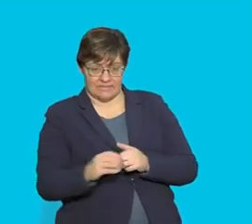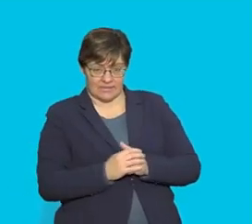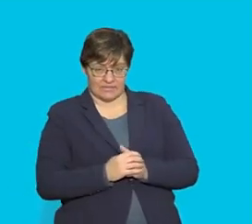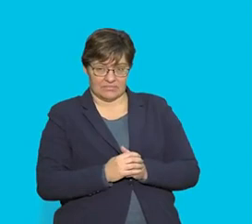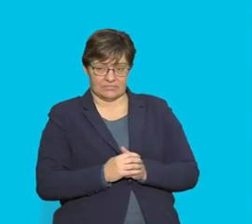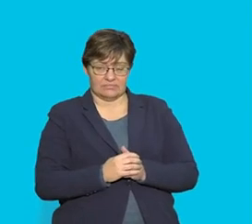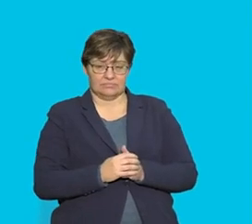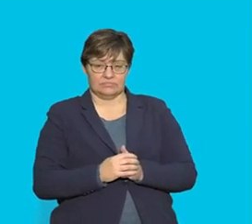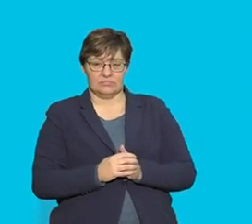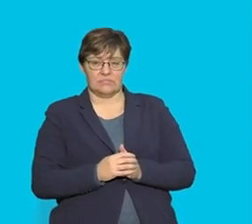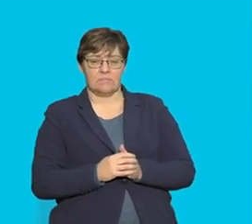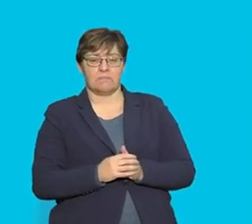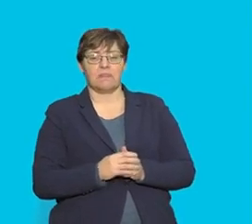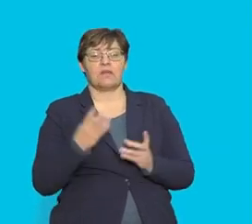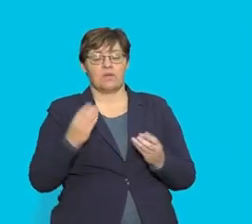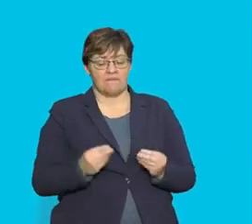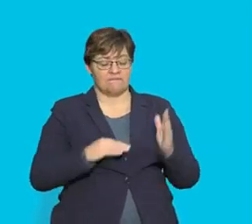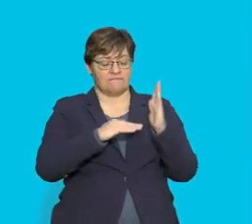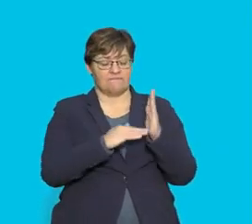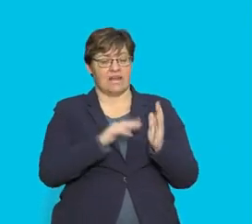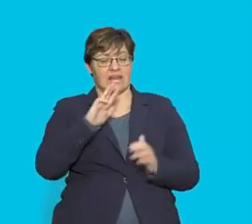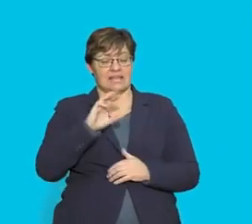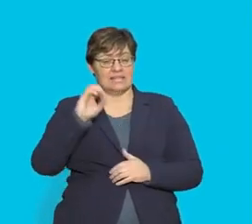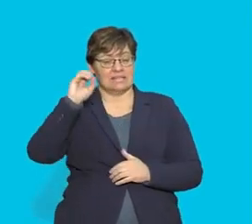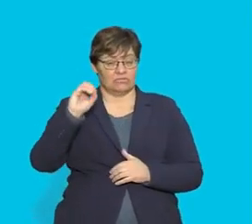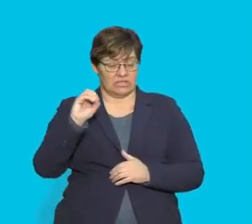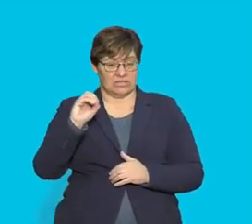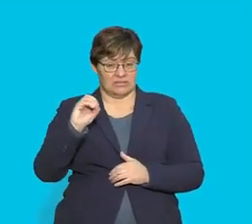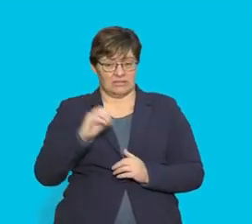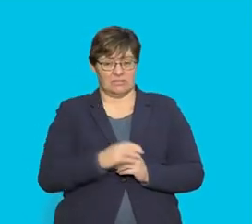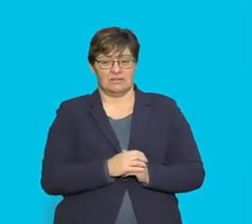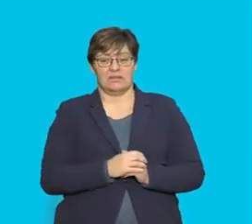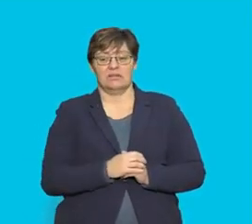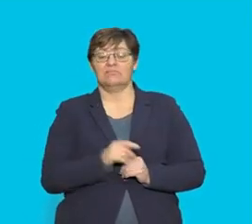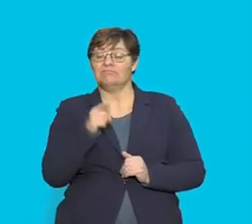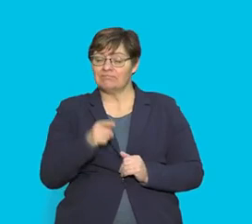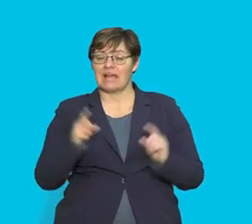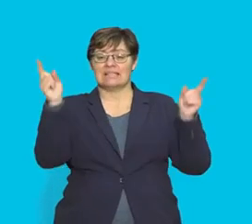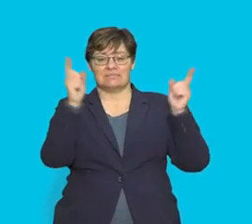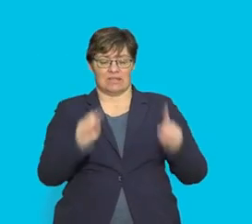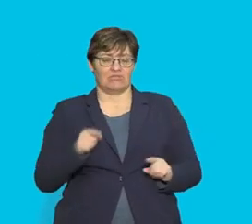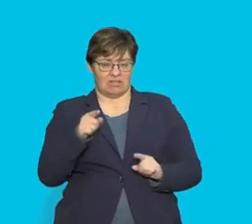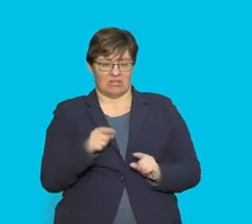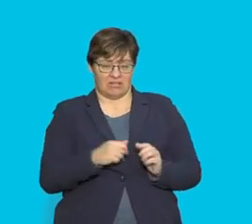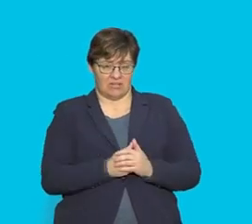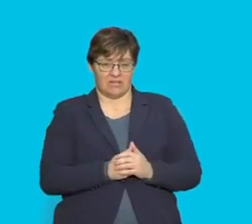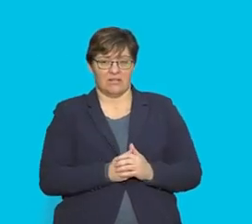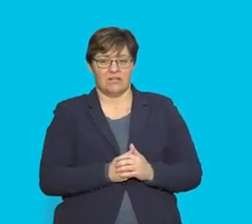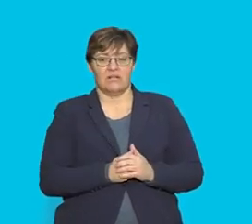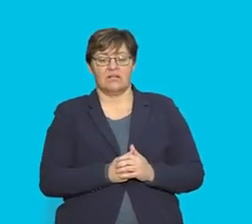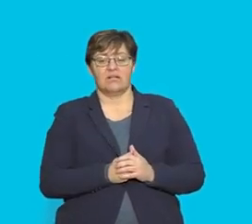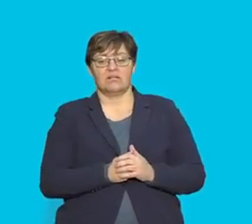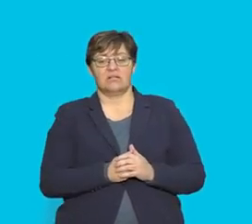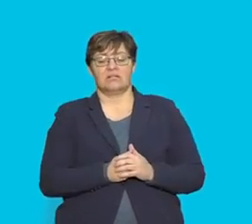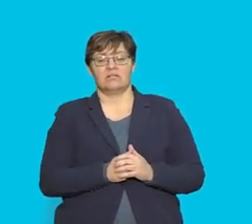is extended. Now we also have the right-angled triangle. Now this one is a very special type of a